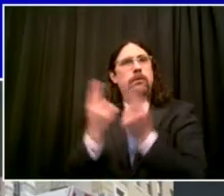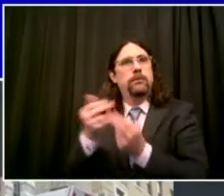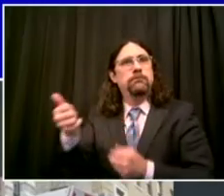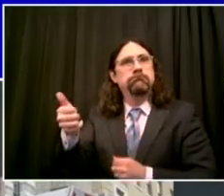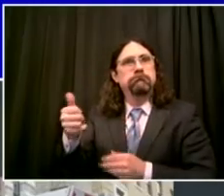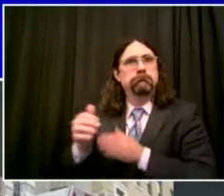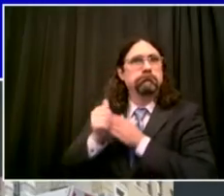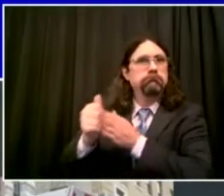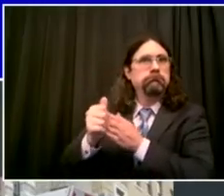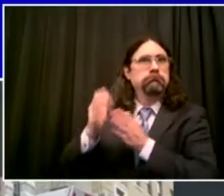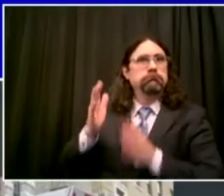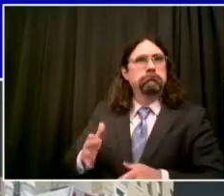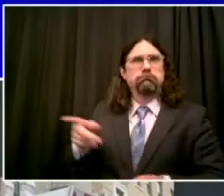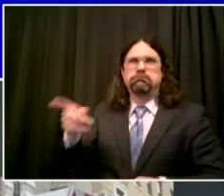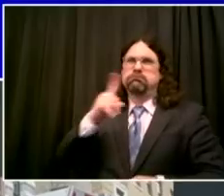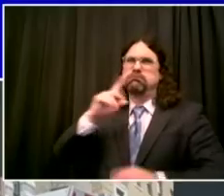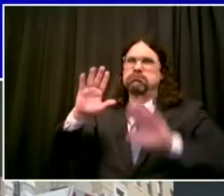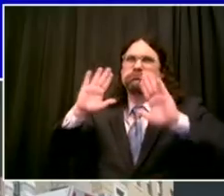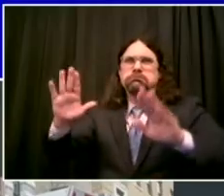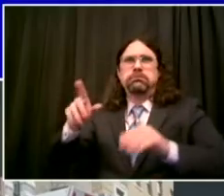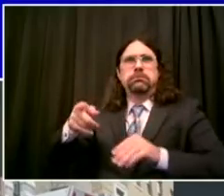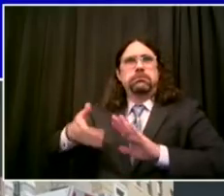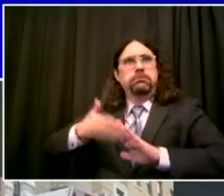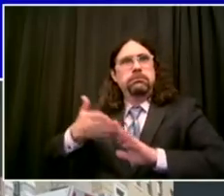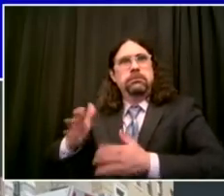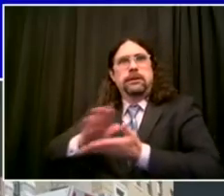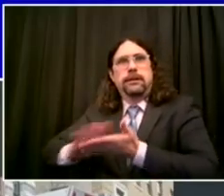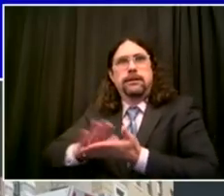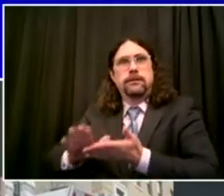crisis. Thank you, Harry, and thank you to all your members.